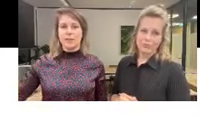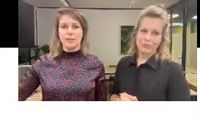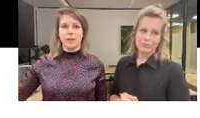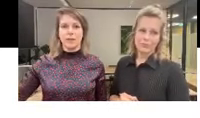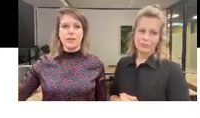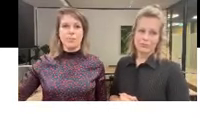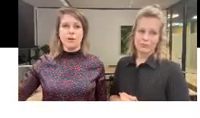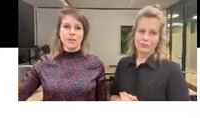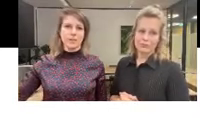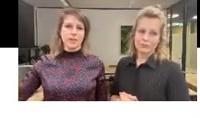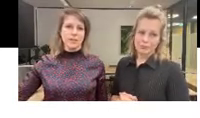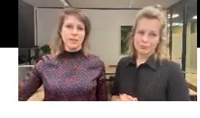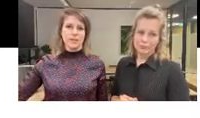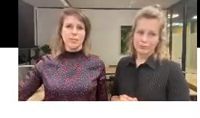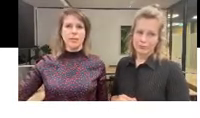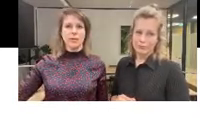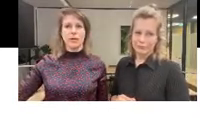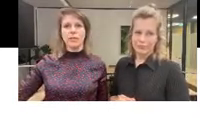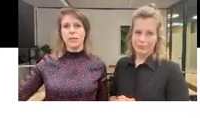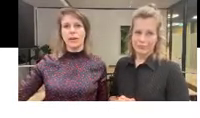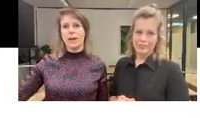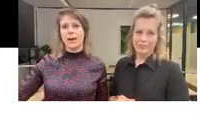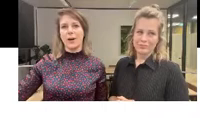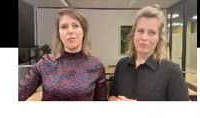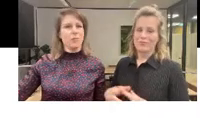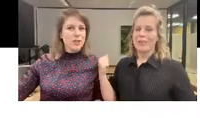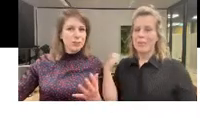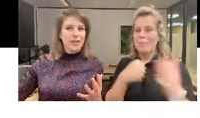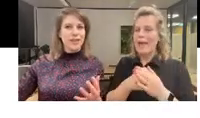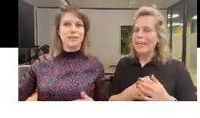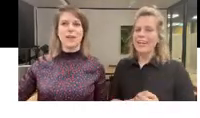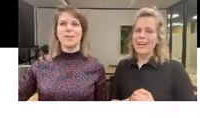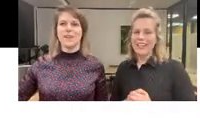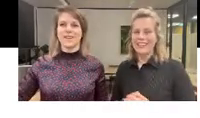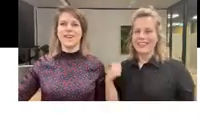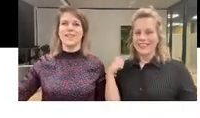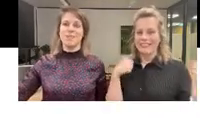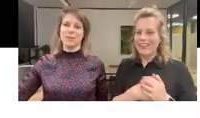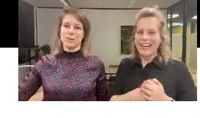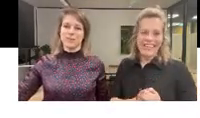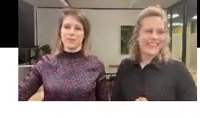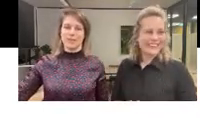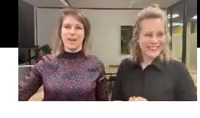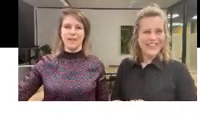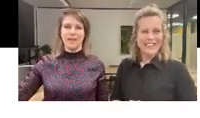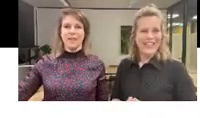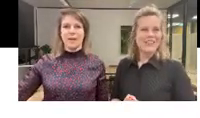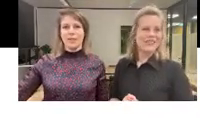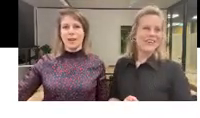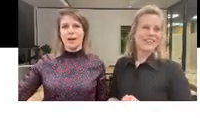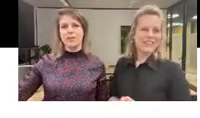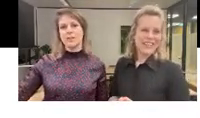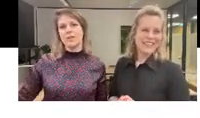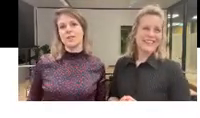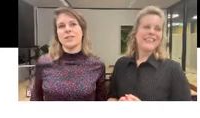on video. For us, boxing consists more of much more than ramming on a punching bag. Yeah.